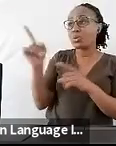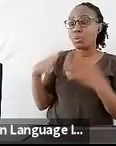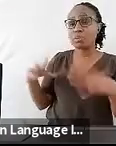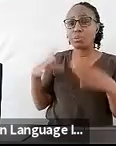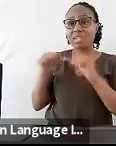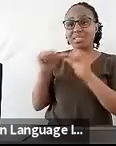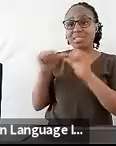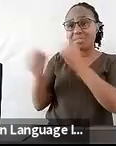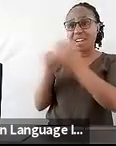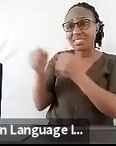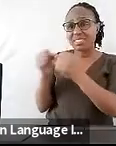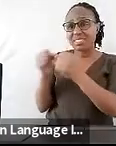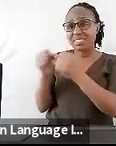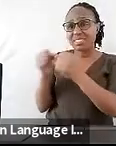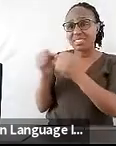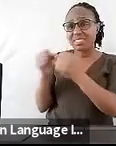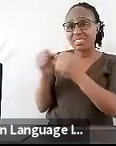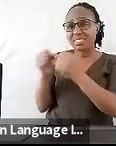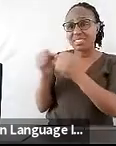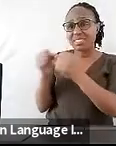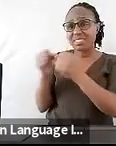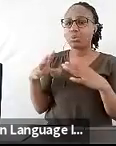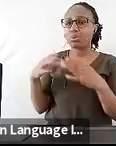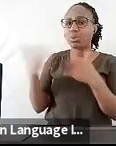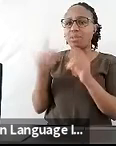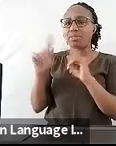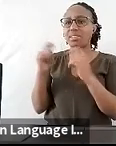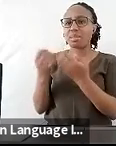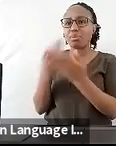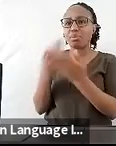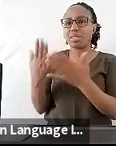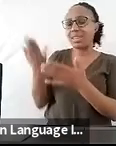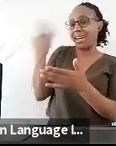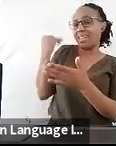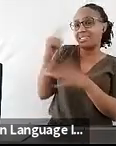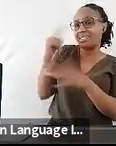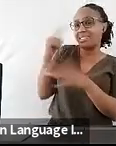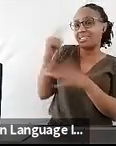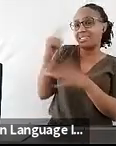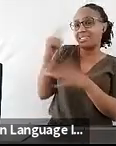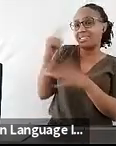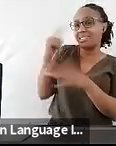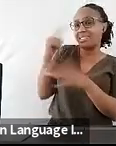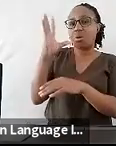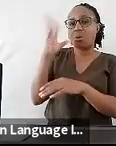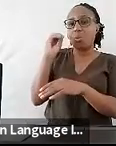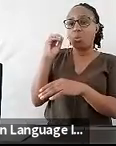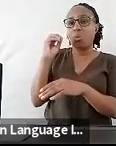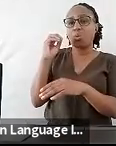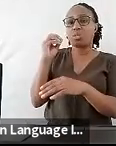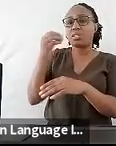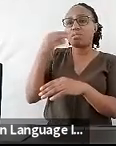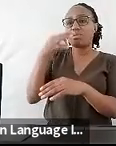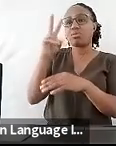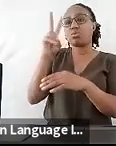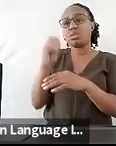whatever kind of thing, the last time that Kenya was in on France 24, whatever it was, election violence and